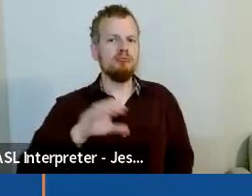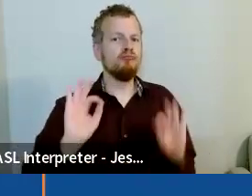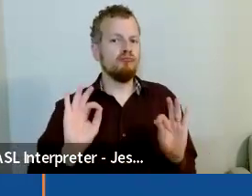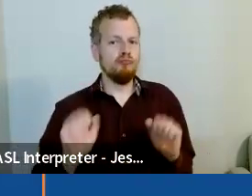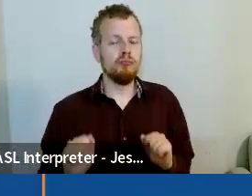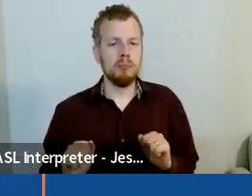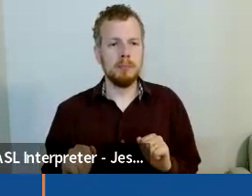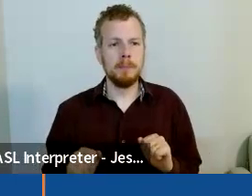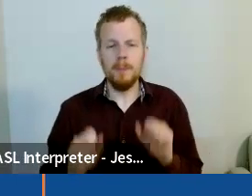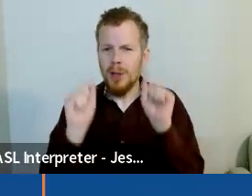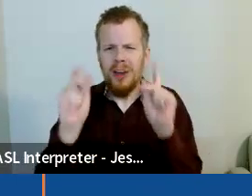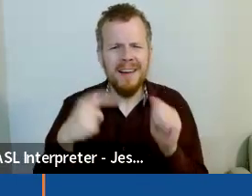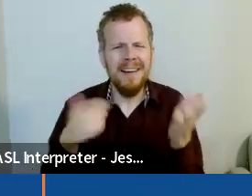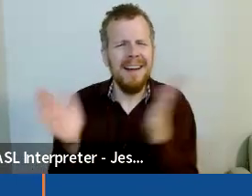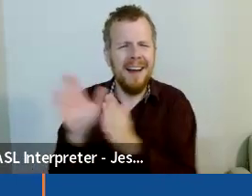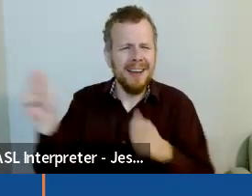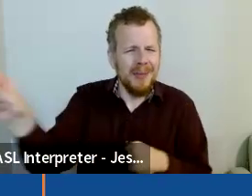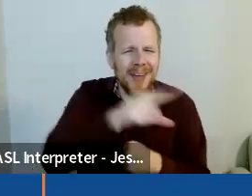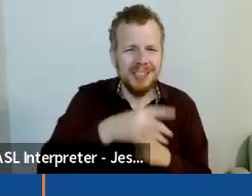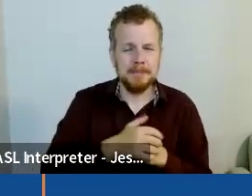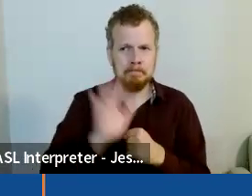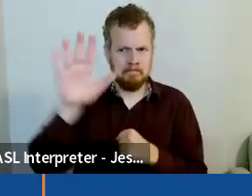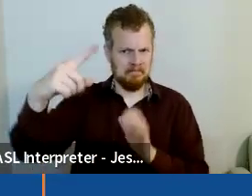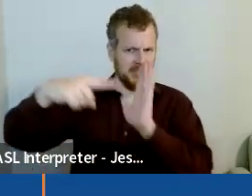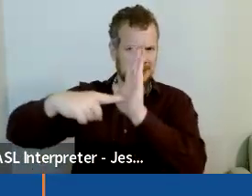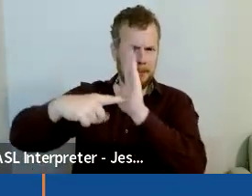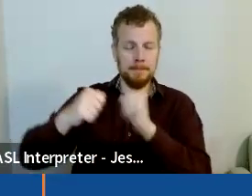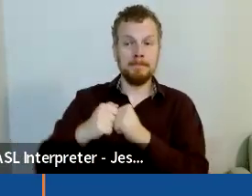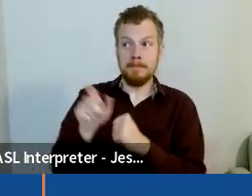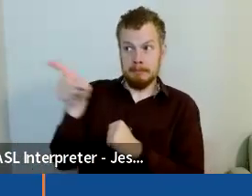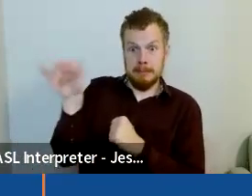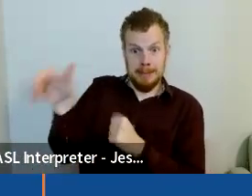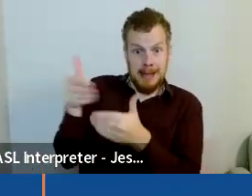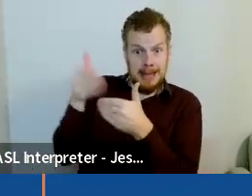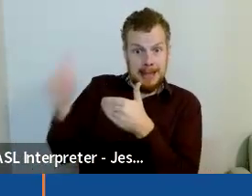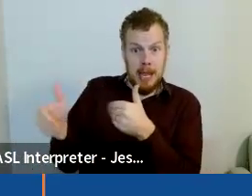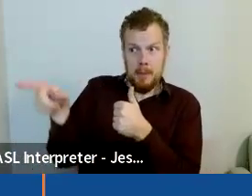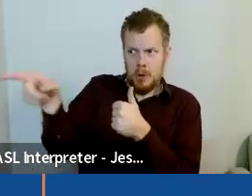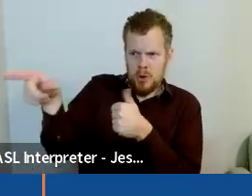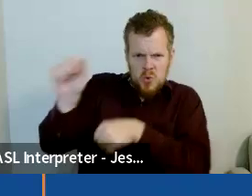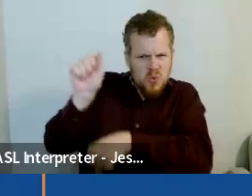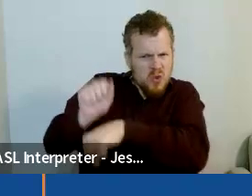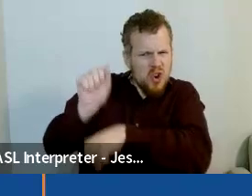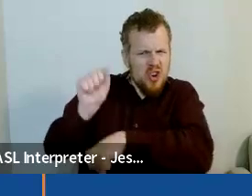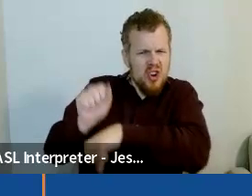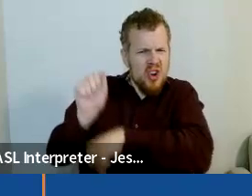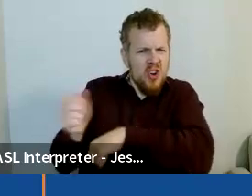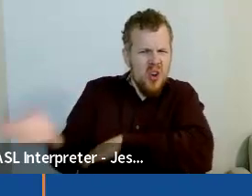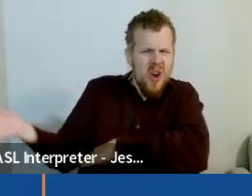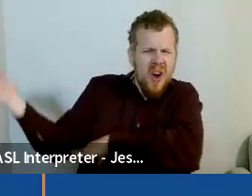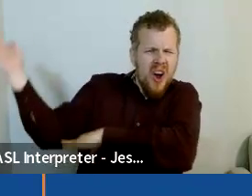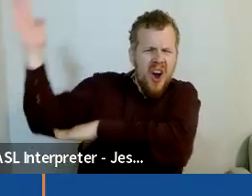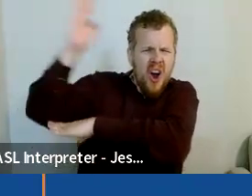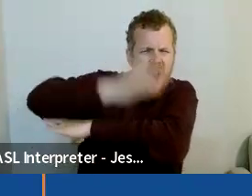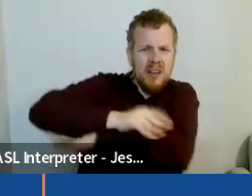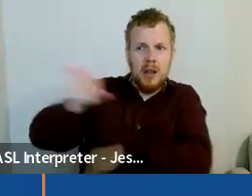this on to practice. So in this scenario, a neighbor has been outside all day and is complaining about